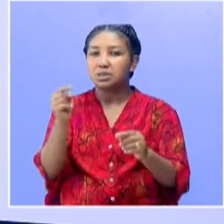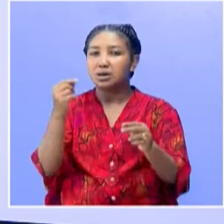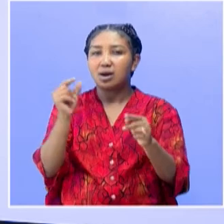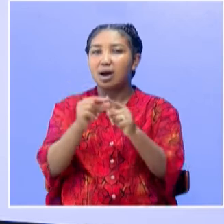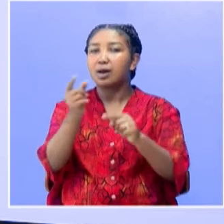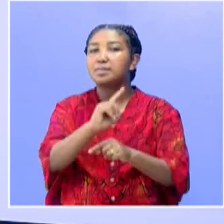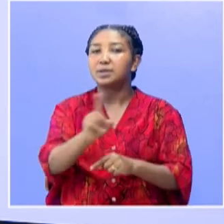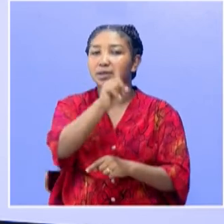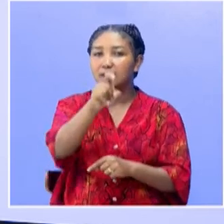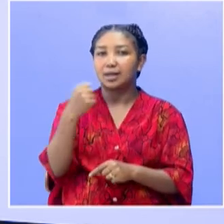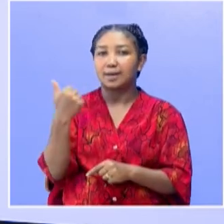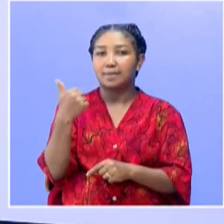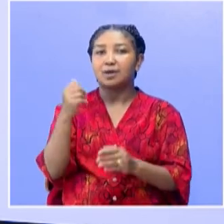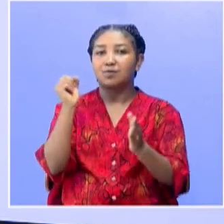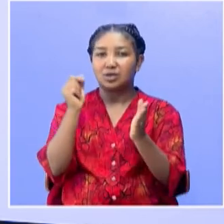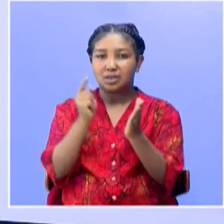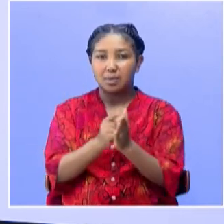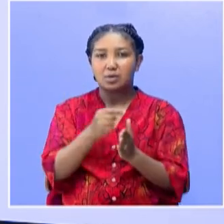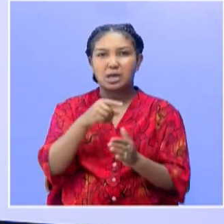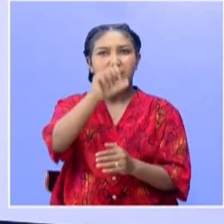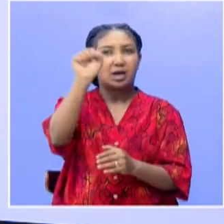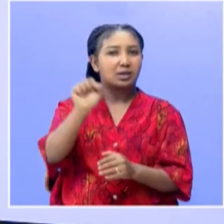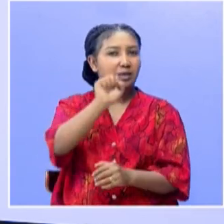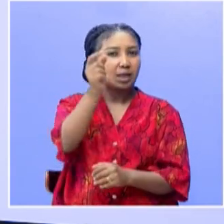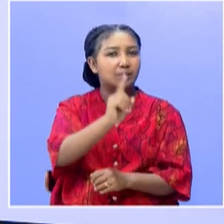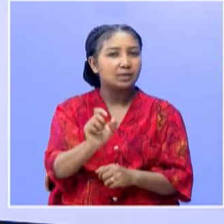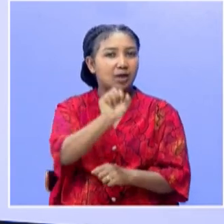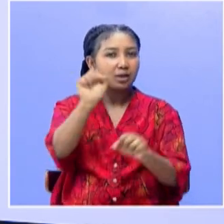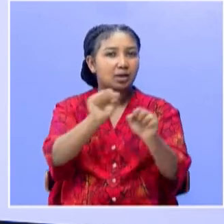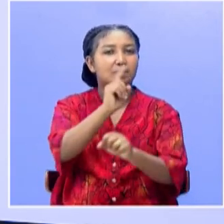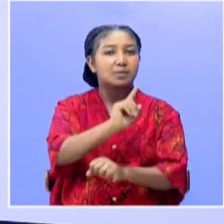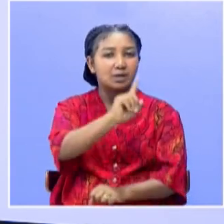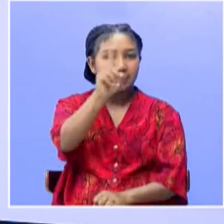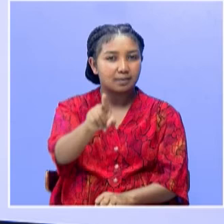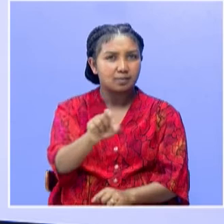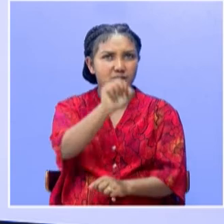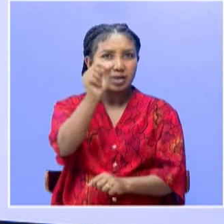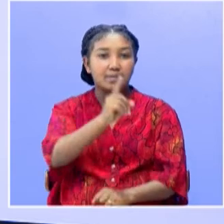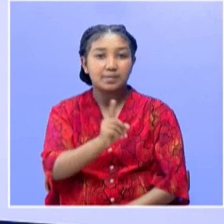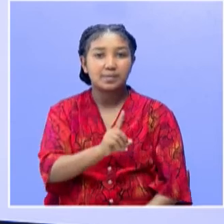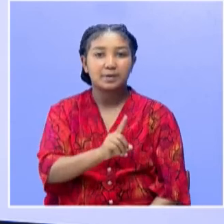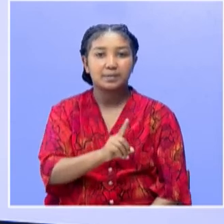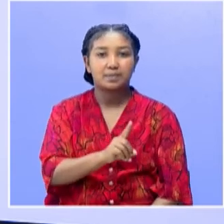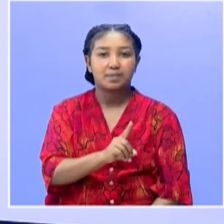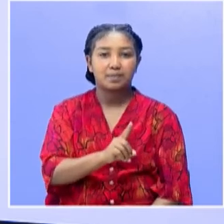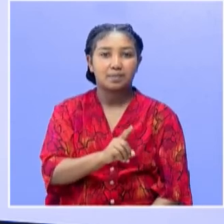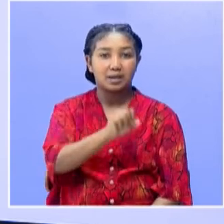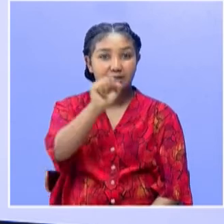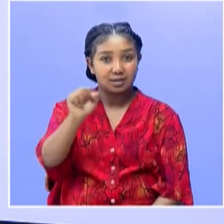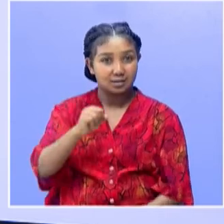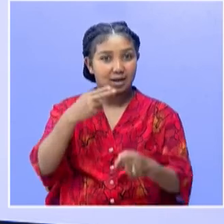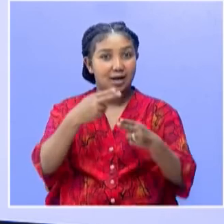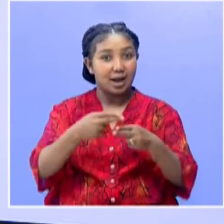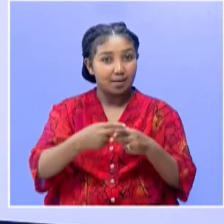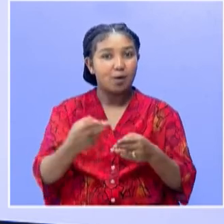words? What are they? For example, when we say Saturday, what is it? What is Saturday? It is a